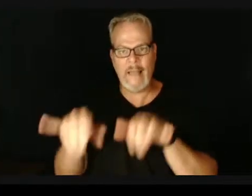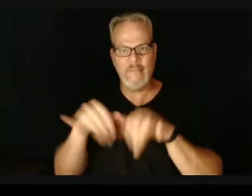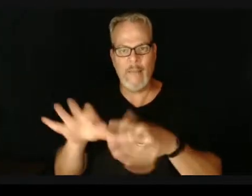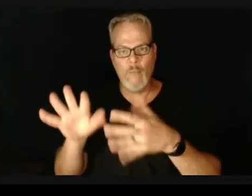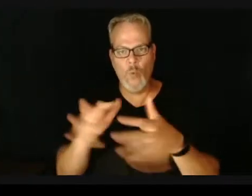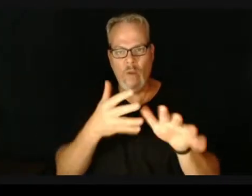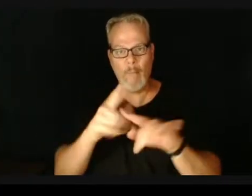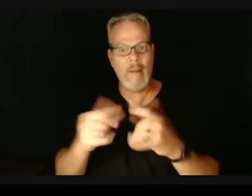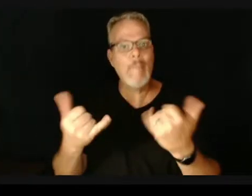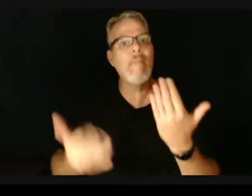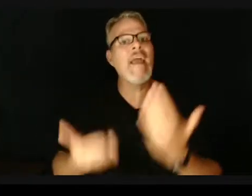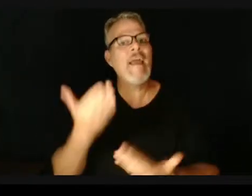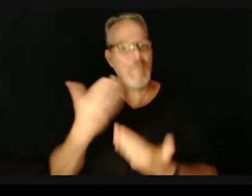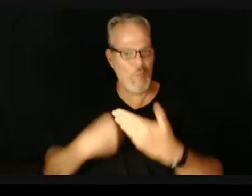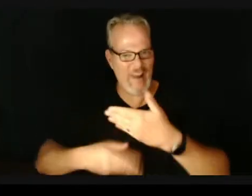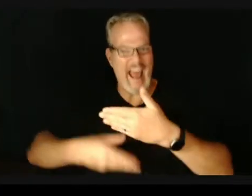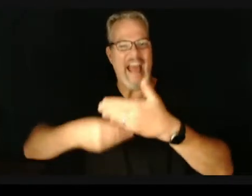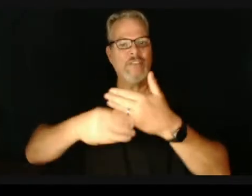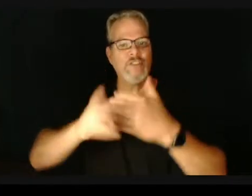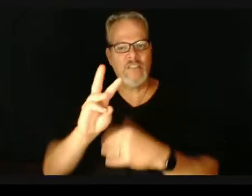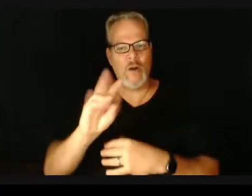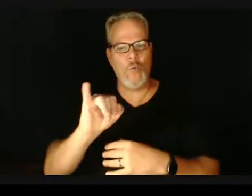but